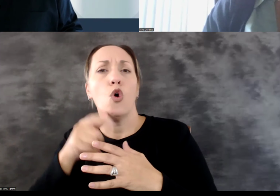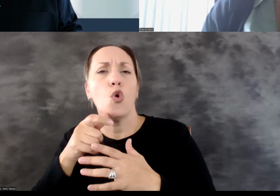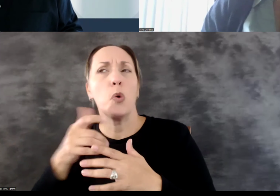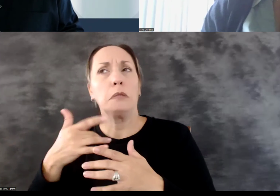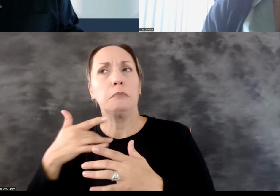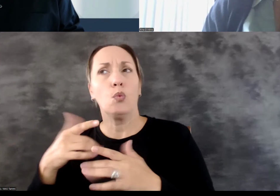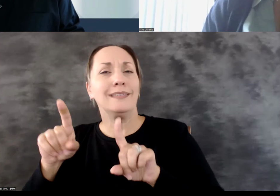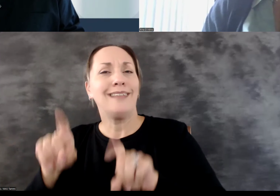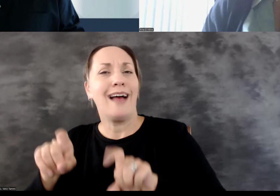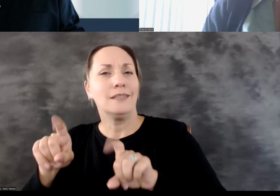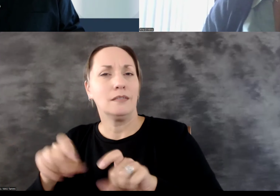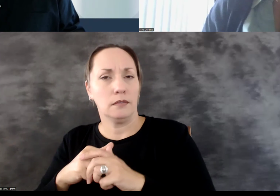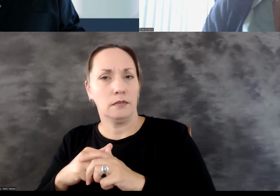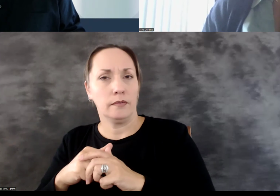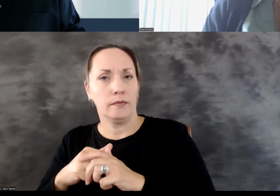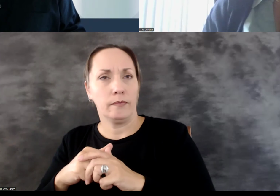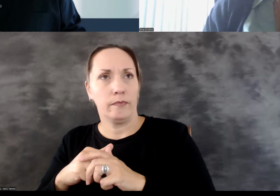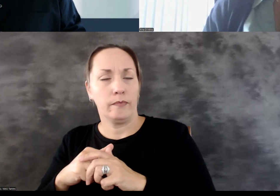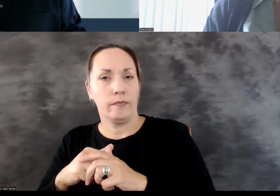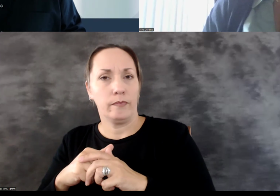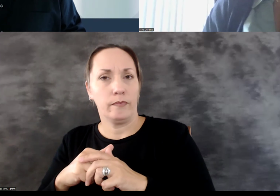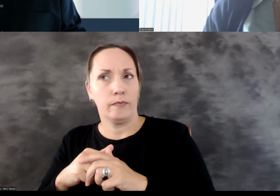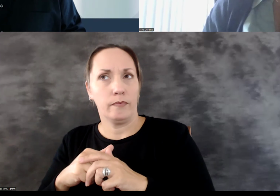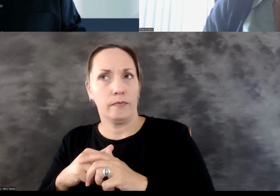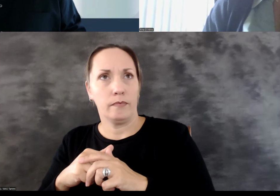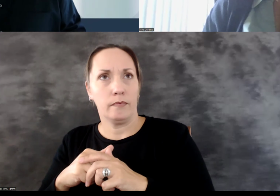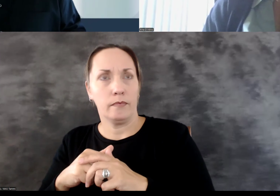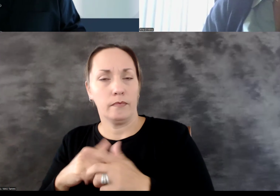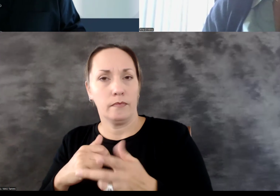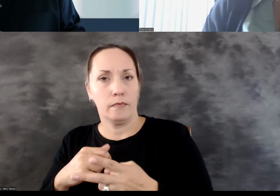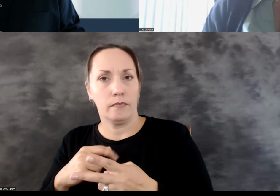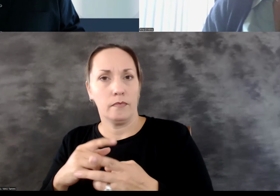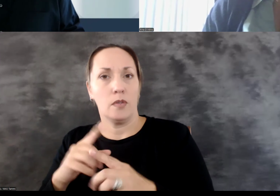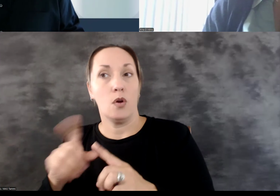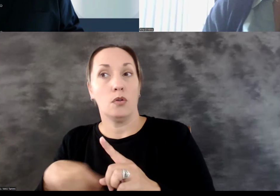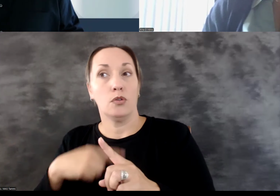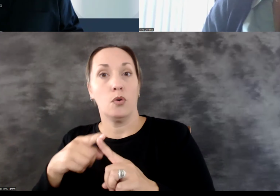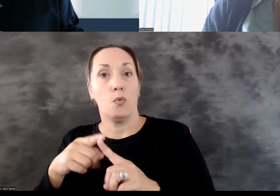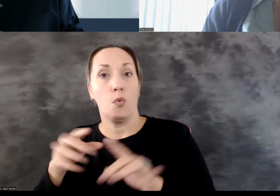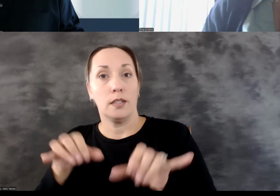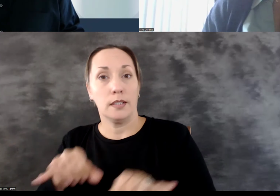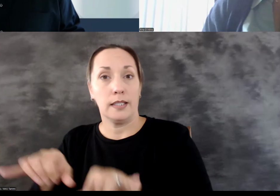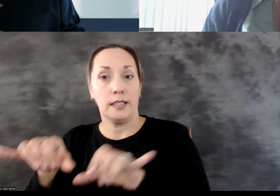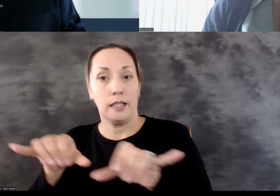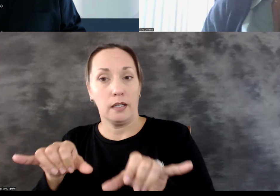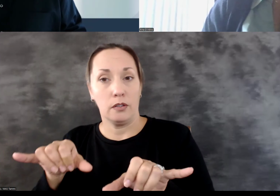kind of both in the creation and then once the uh, standards are out